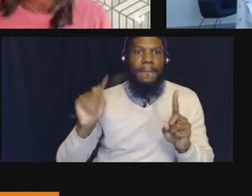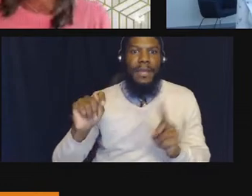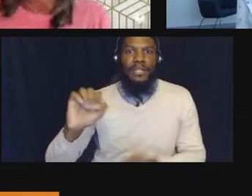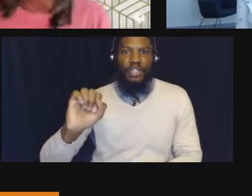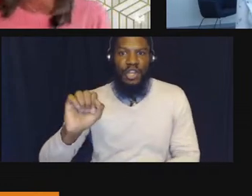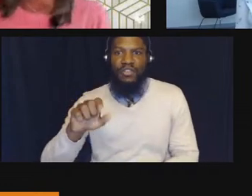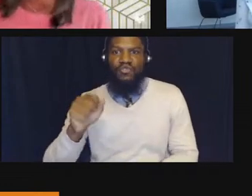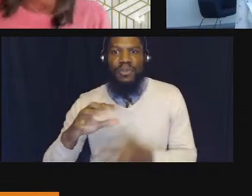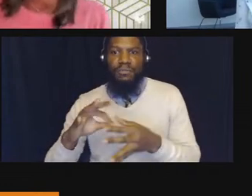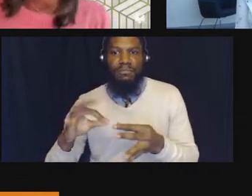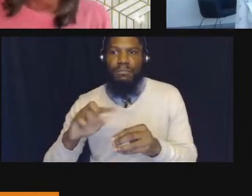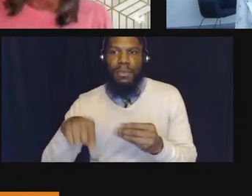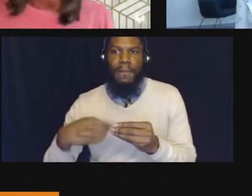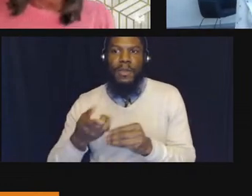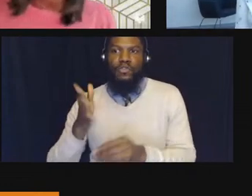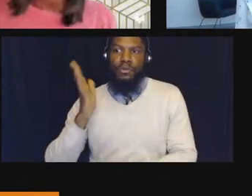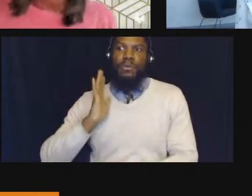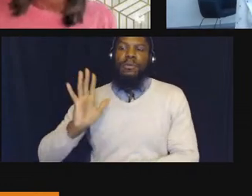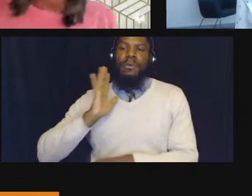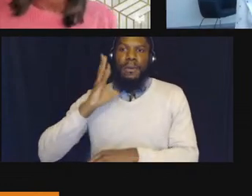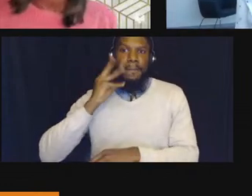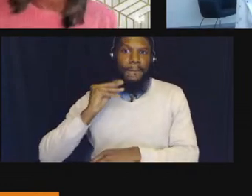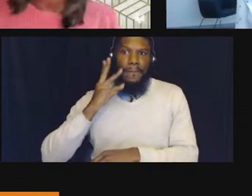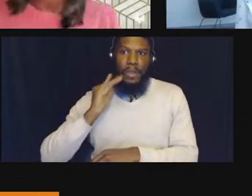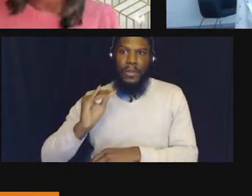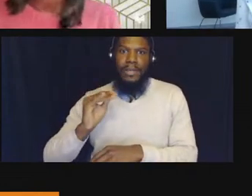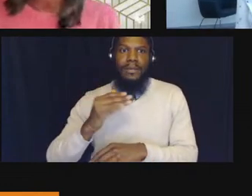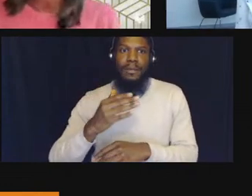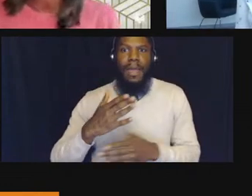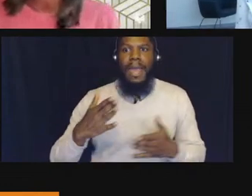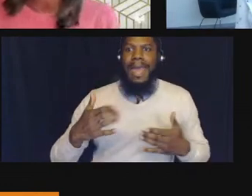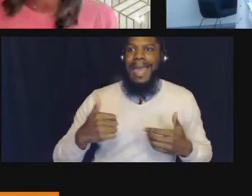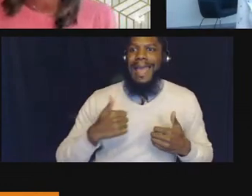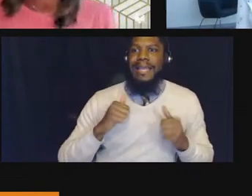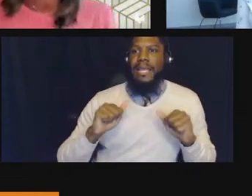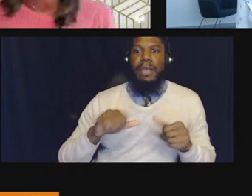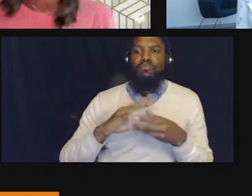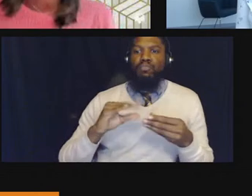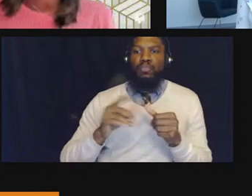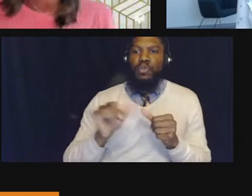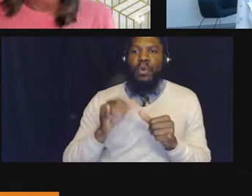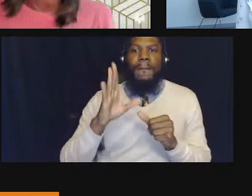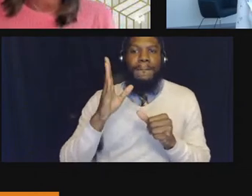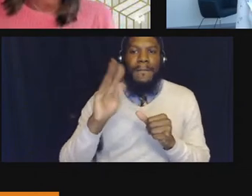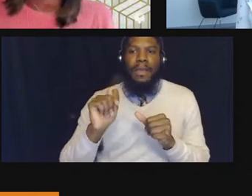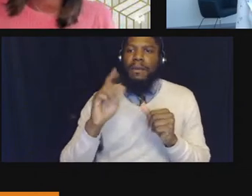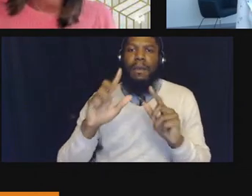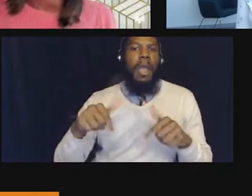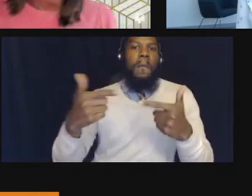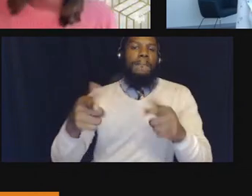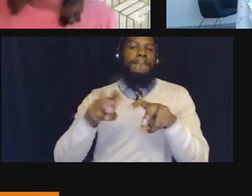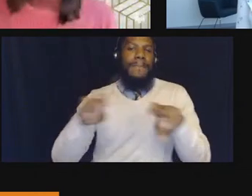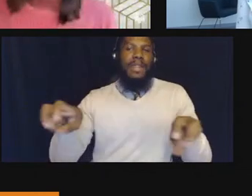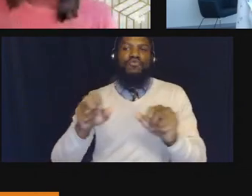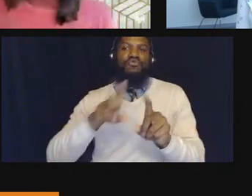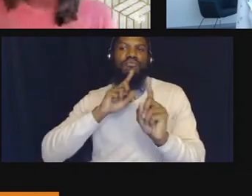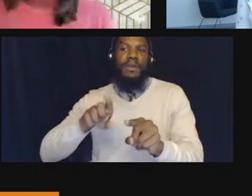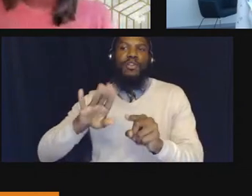looks like, and I'm happy to as well. But I'll turn it over to you panelists to respond to Jackie's question. And thank you, Jackie.